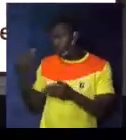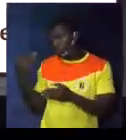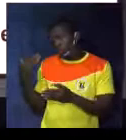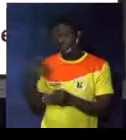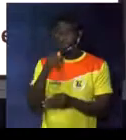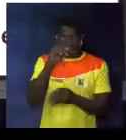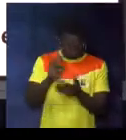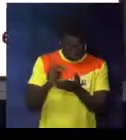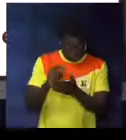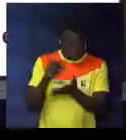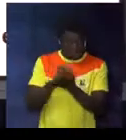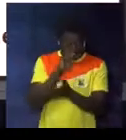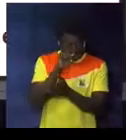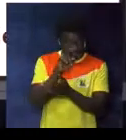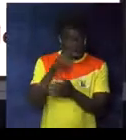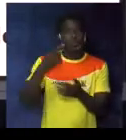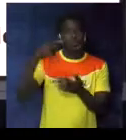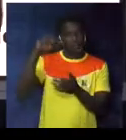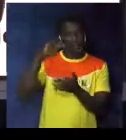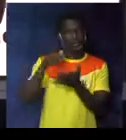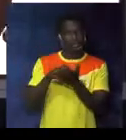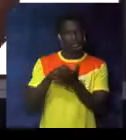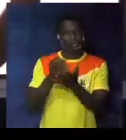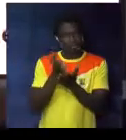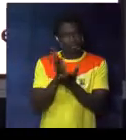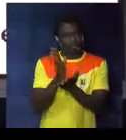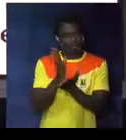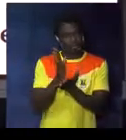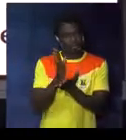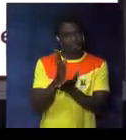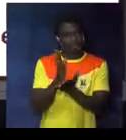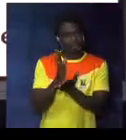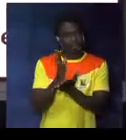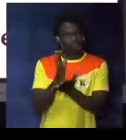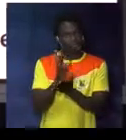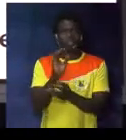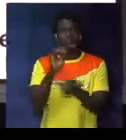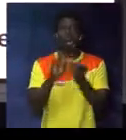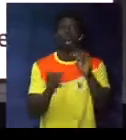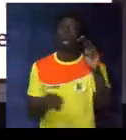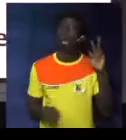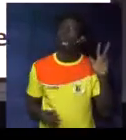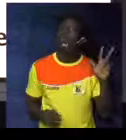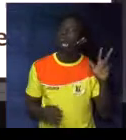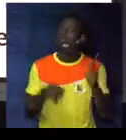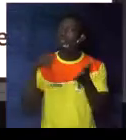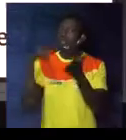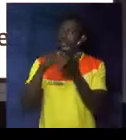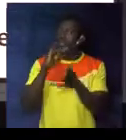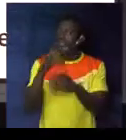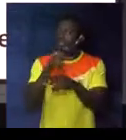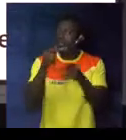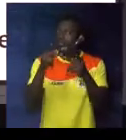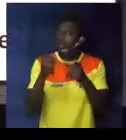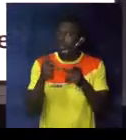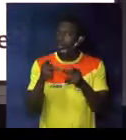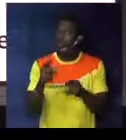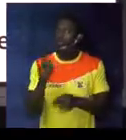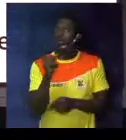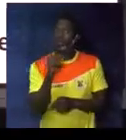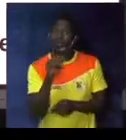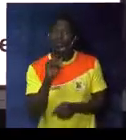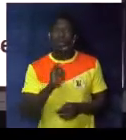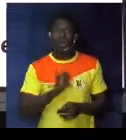Was that what you wrote? Please mark it. You're right. Number 3, this is